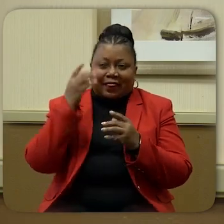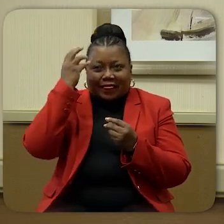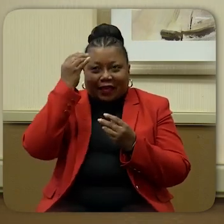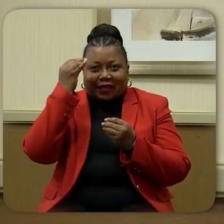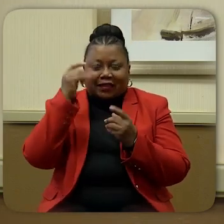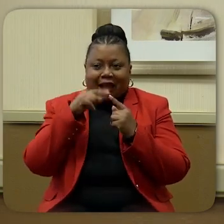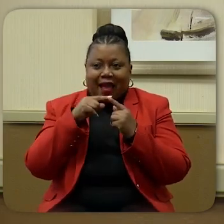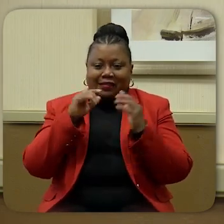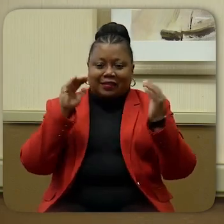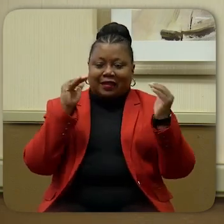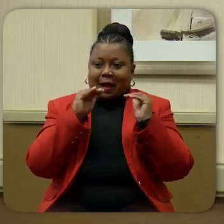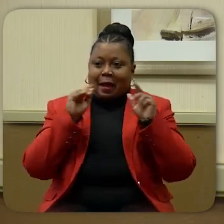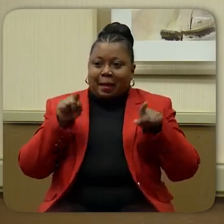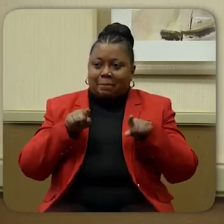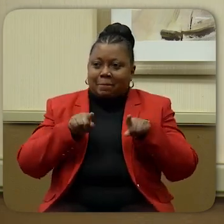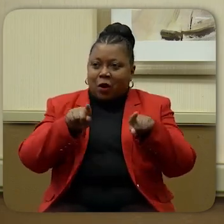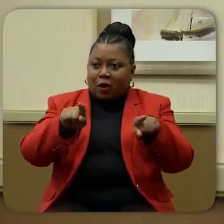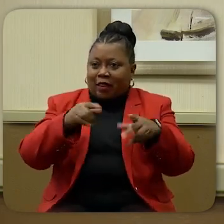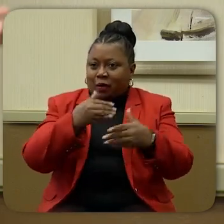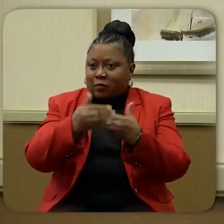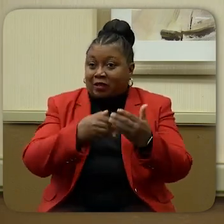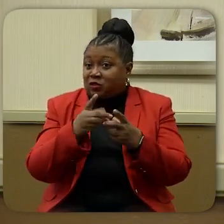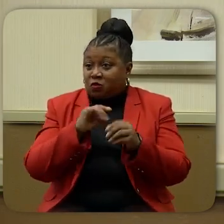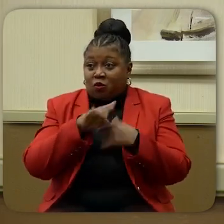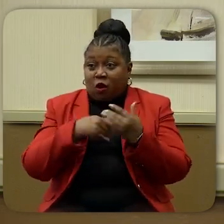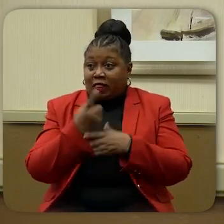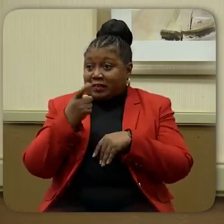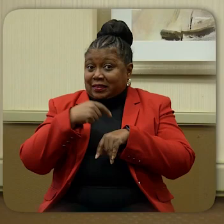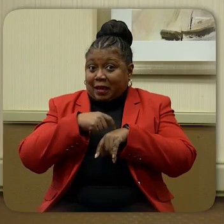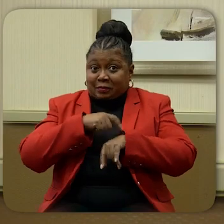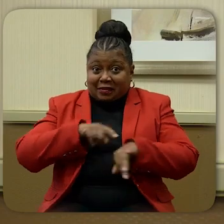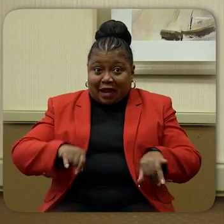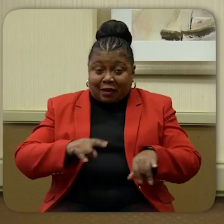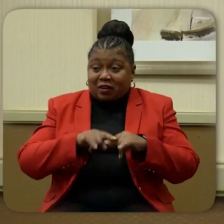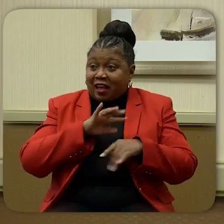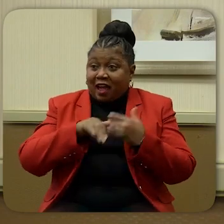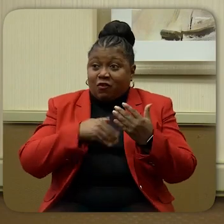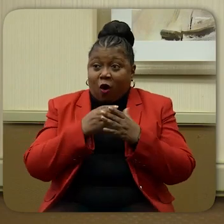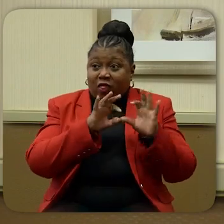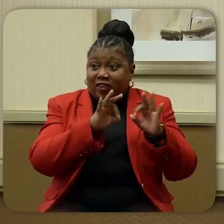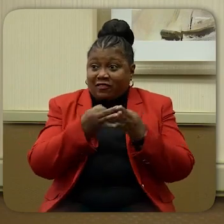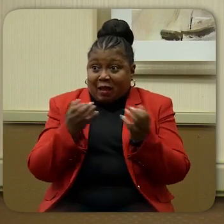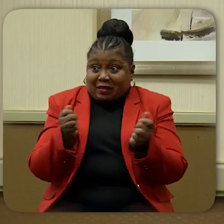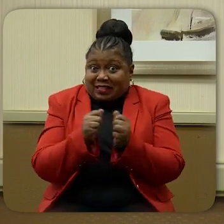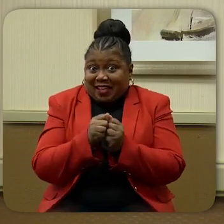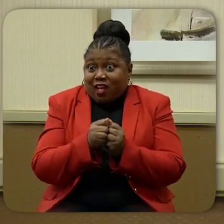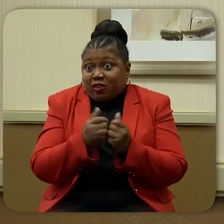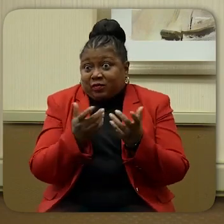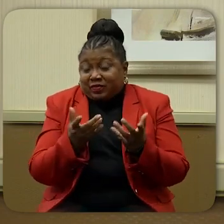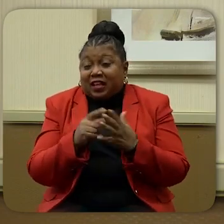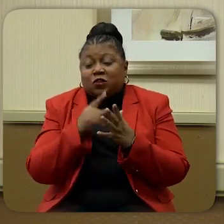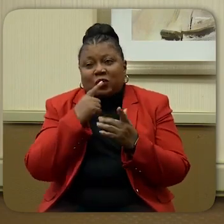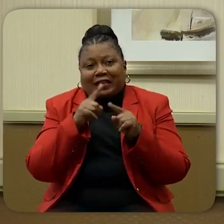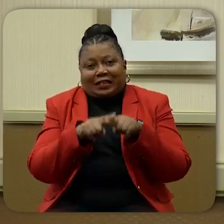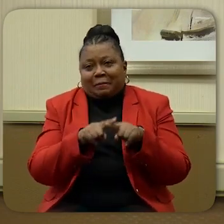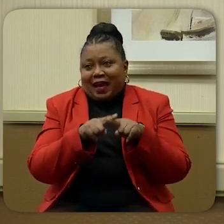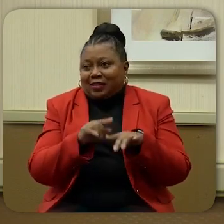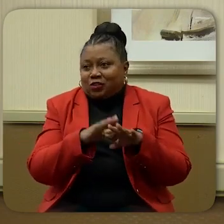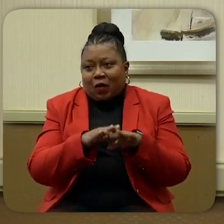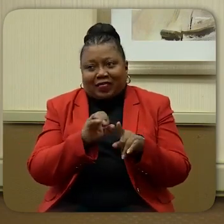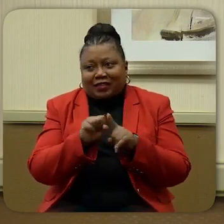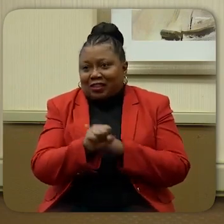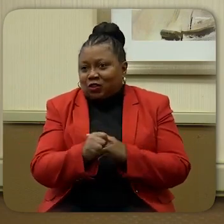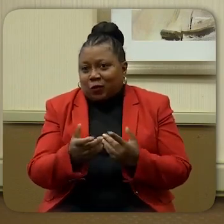thinking it as a parallel process, so you might do it all in one time because that's when you have all the family there together. Just really depends, I think,